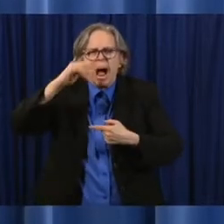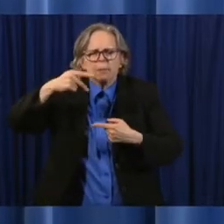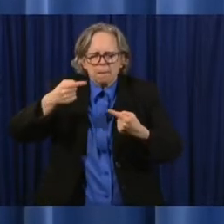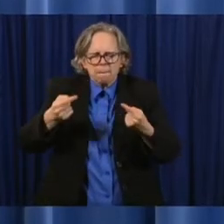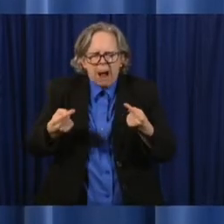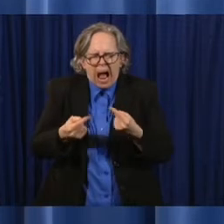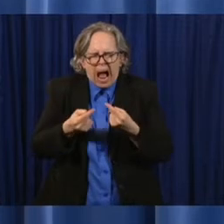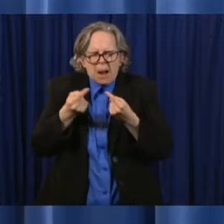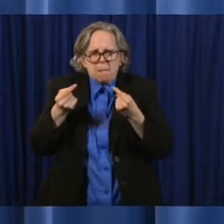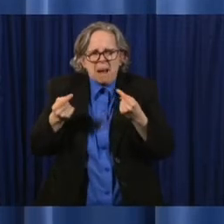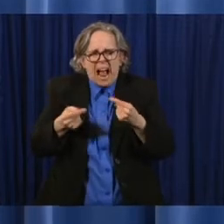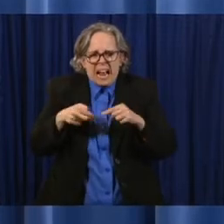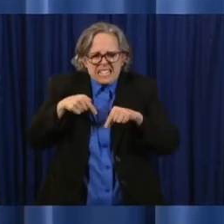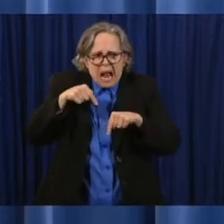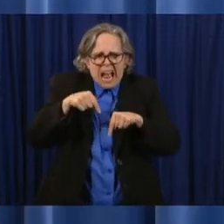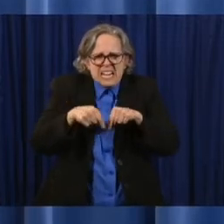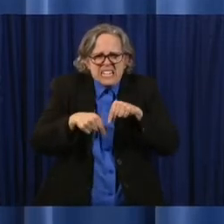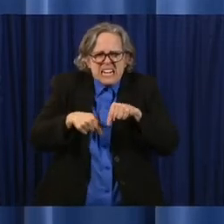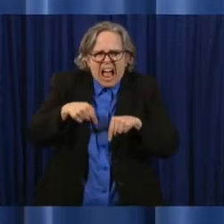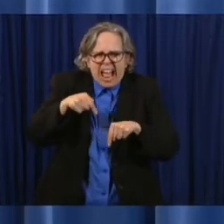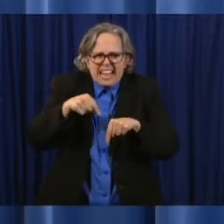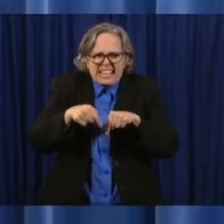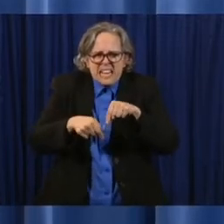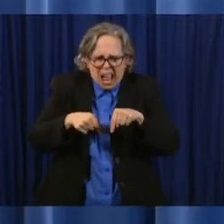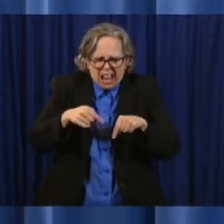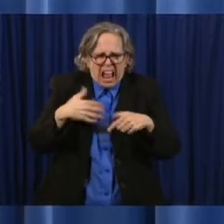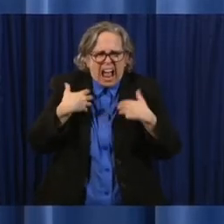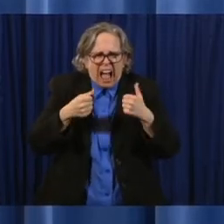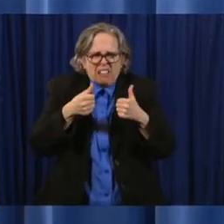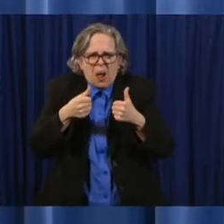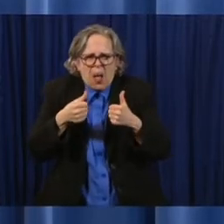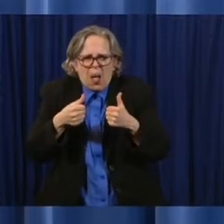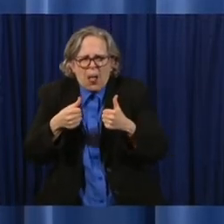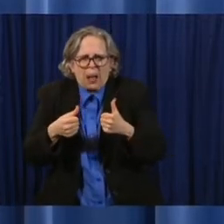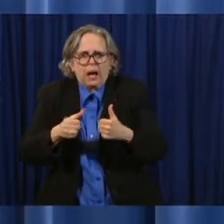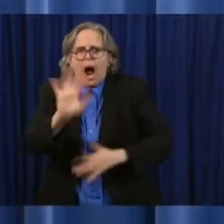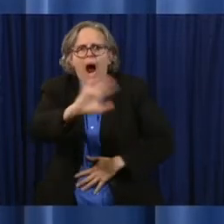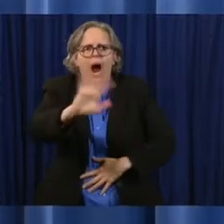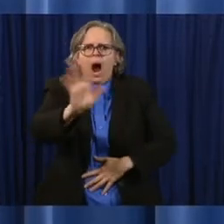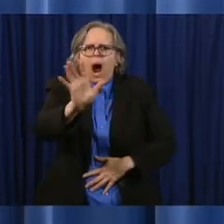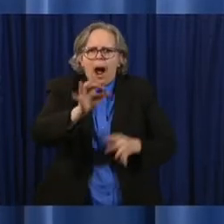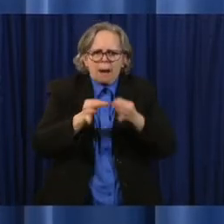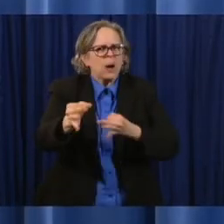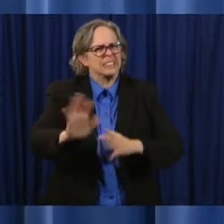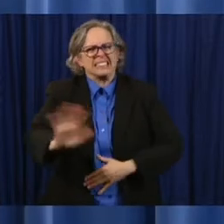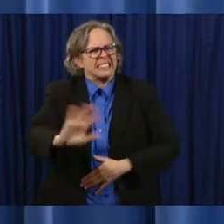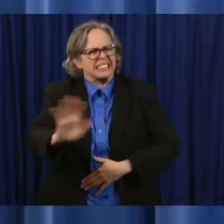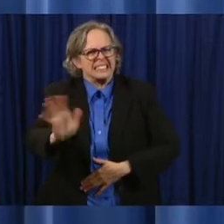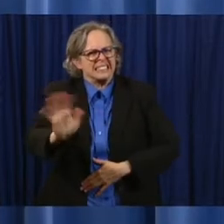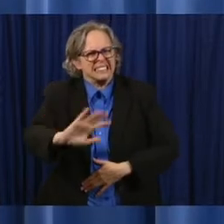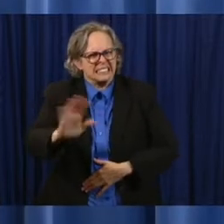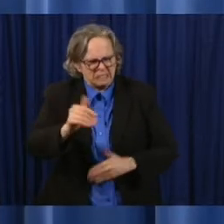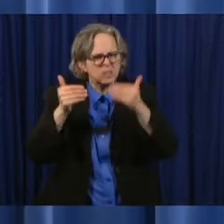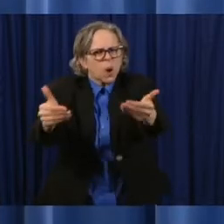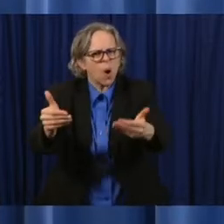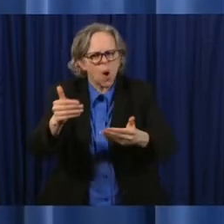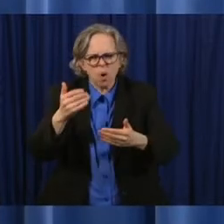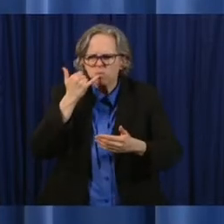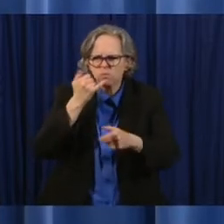of life. We certainly do not want to delay that person's surgery in any way.